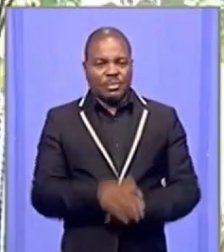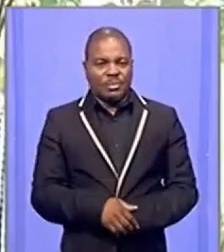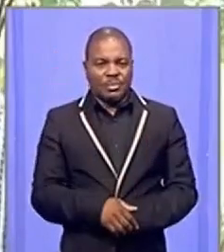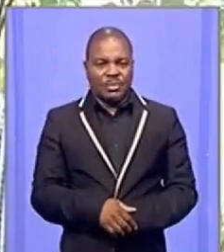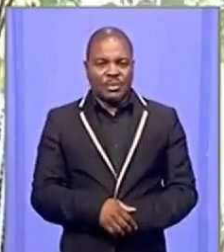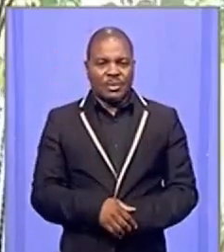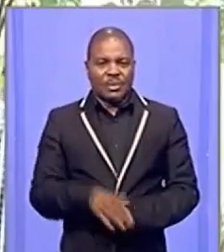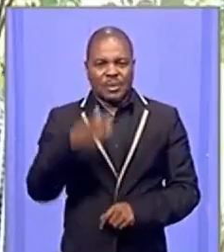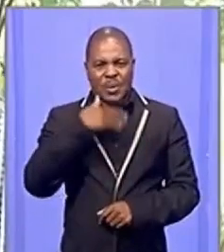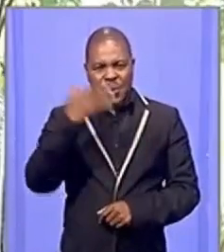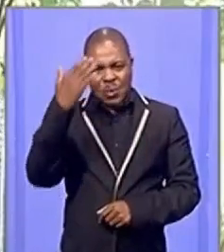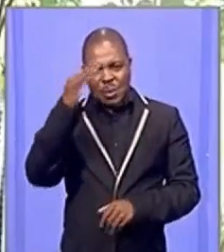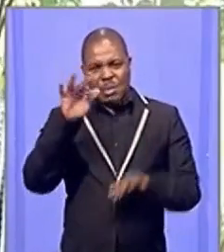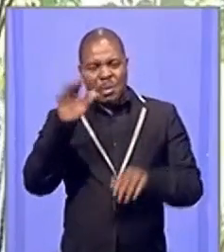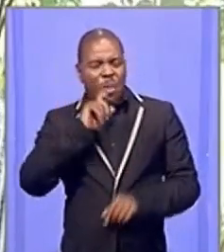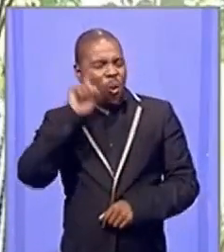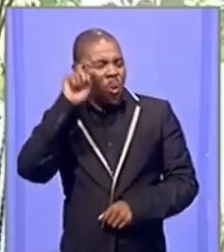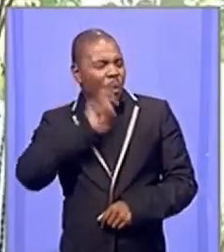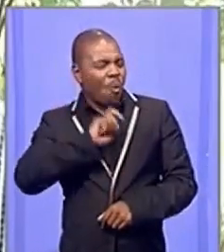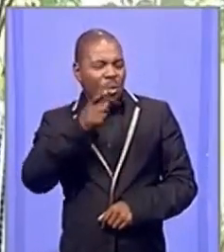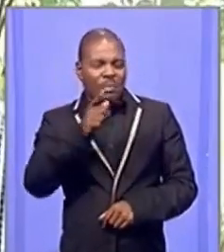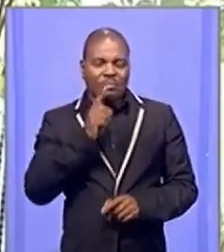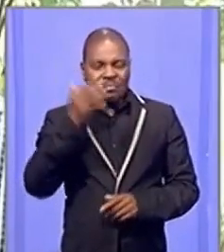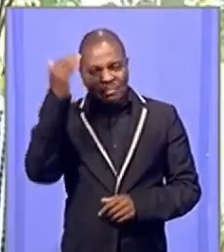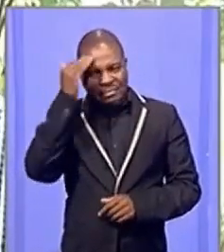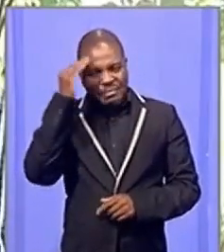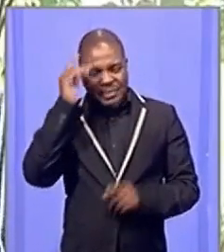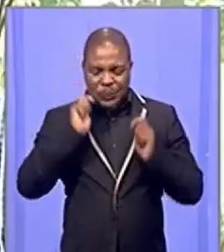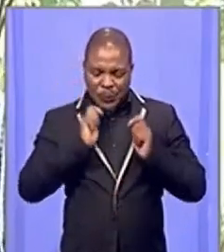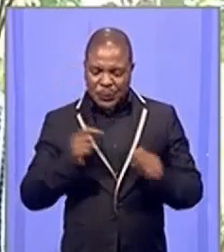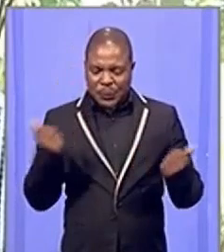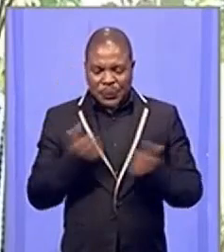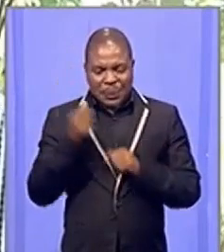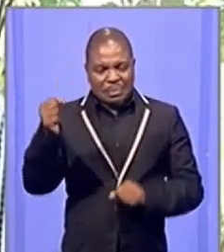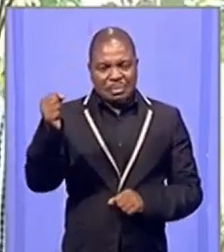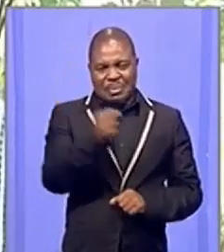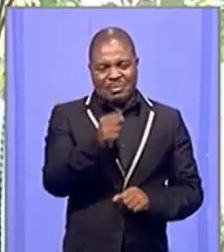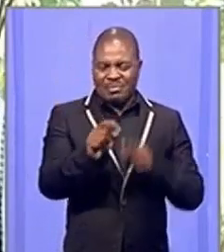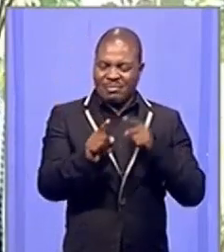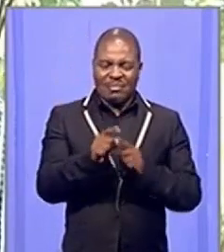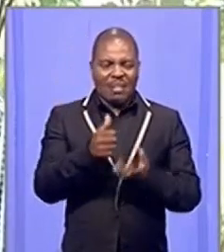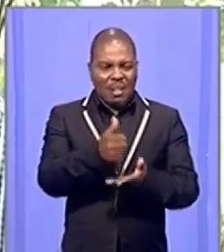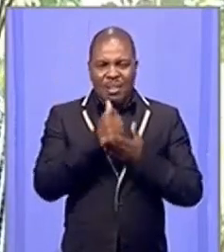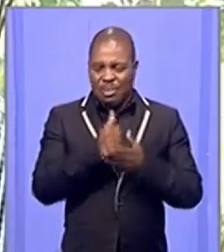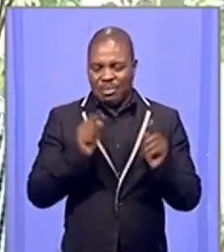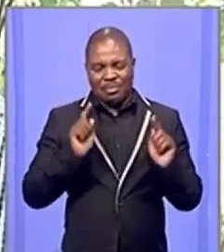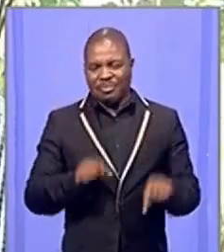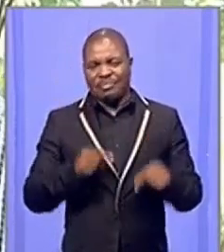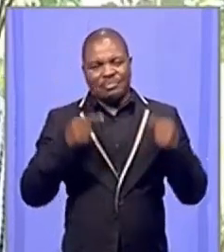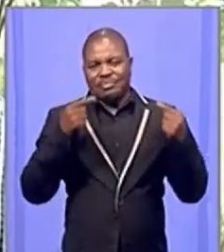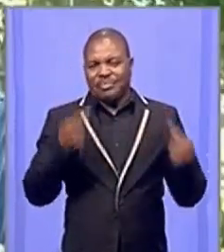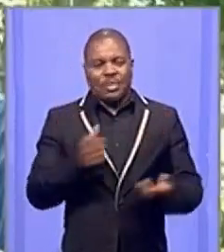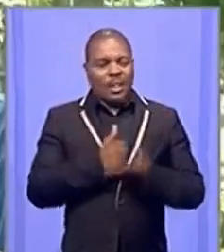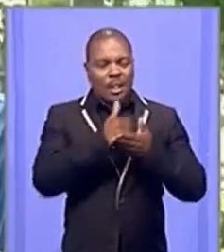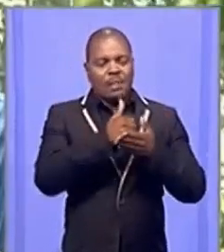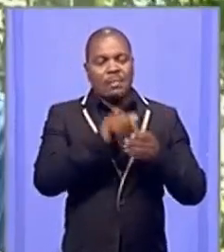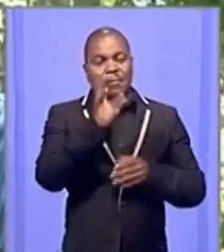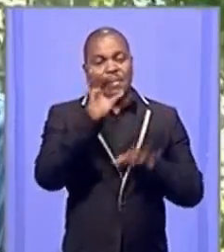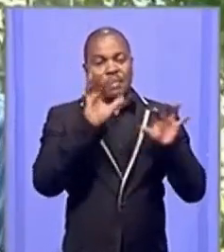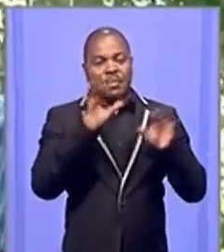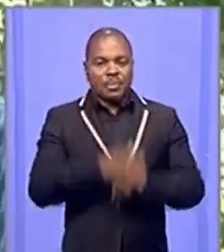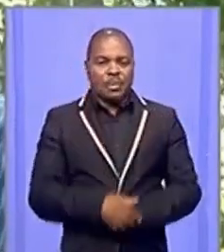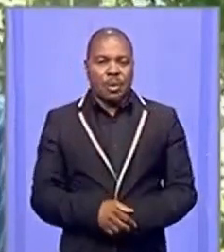ba tlile ba batlang ba tsofetse be leng ba kgathetse ka dikelellong ka monana, so ntse sena o tlo go tswela molemo go le baahi ba Free State. All of